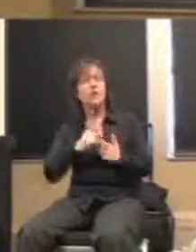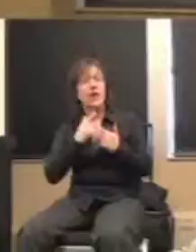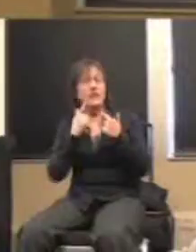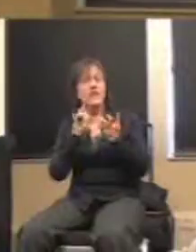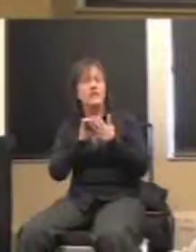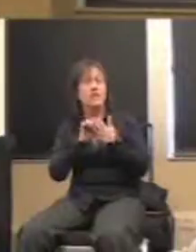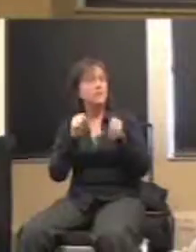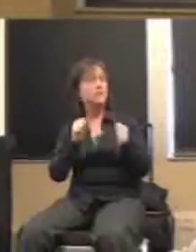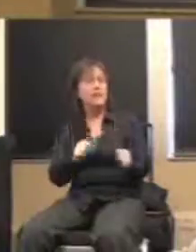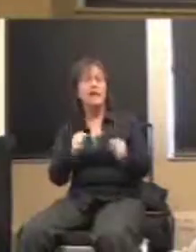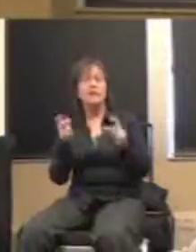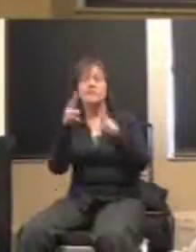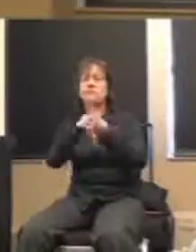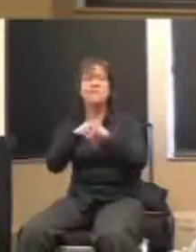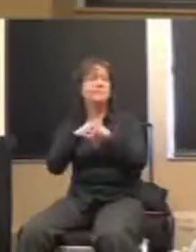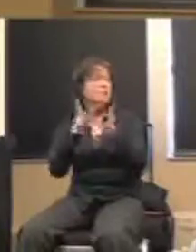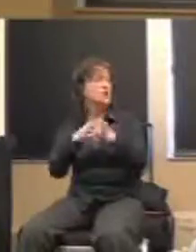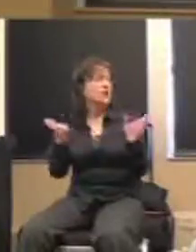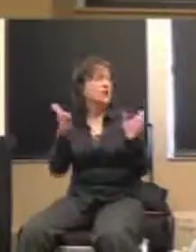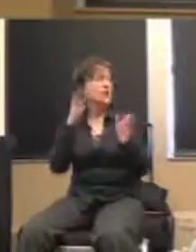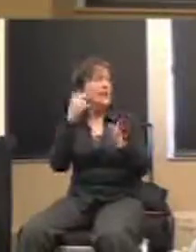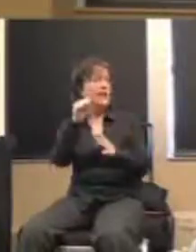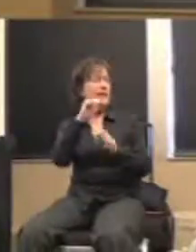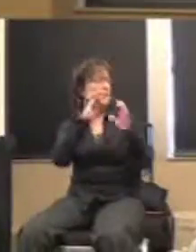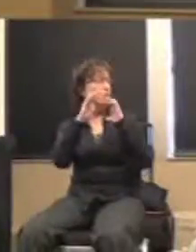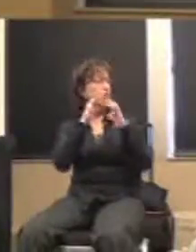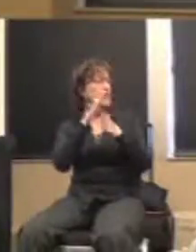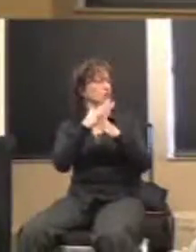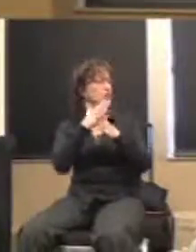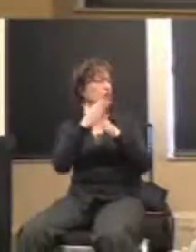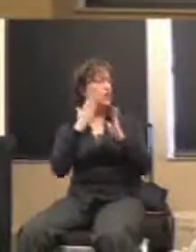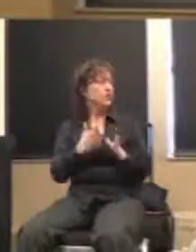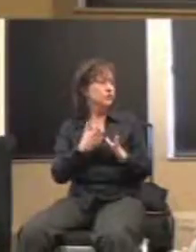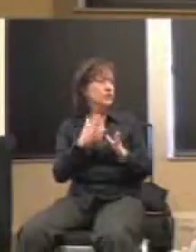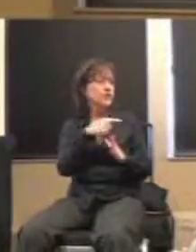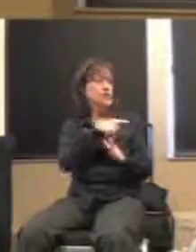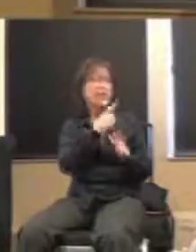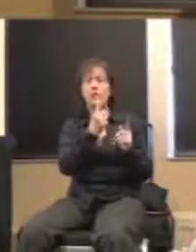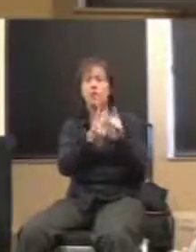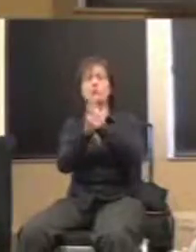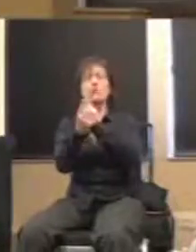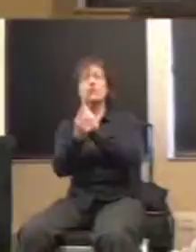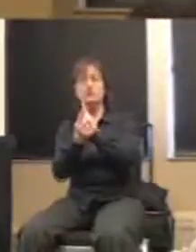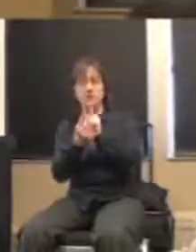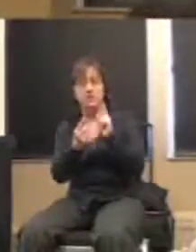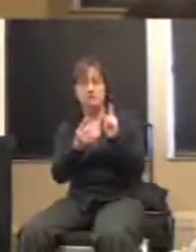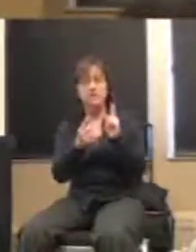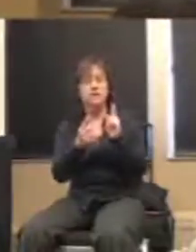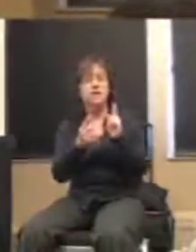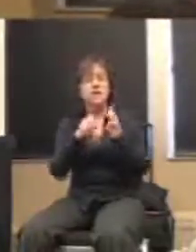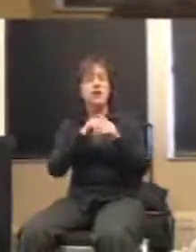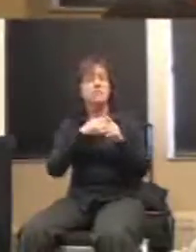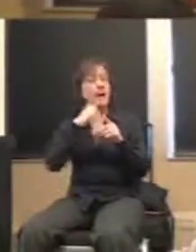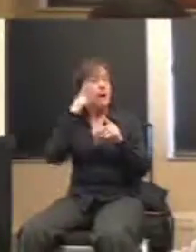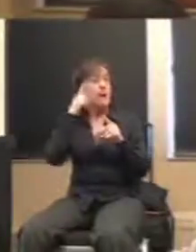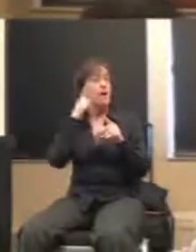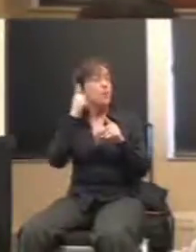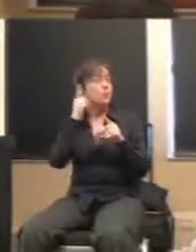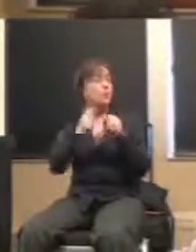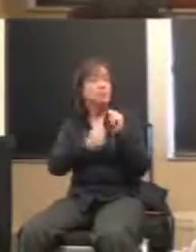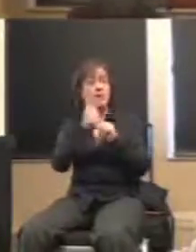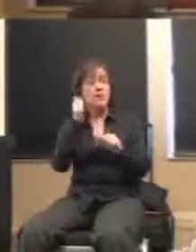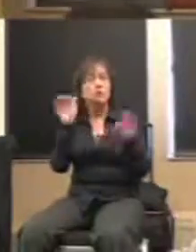to any communication partner that they are to walk up to. It is, in my mind, one of the